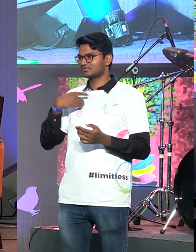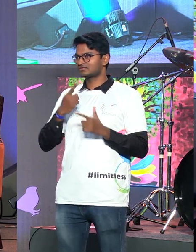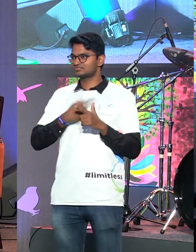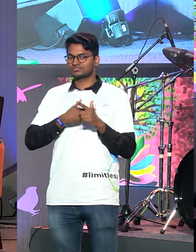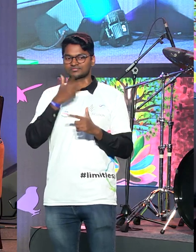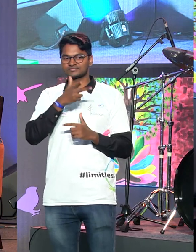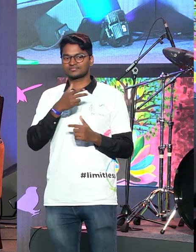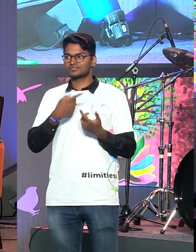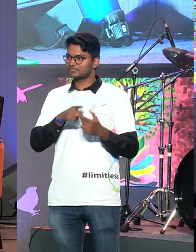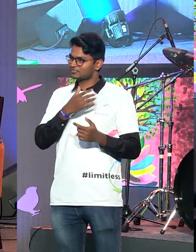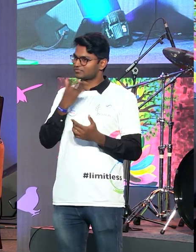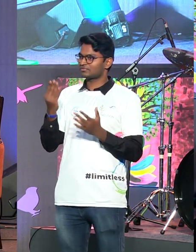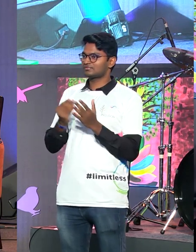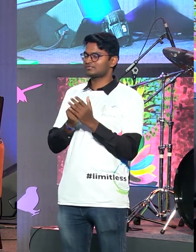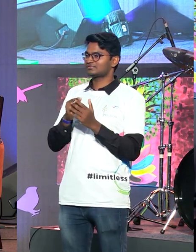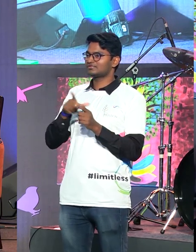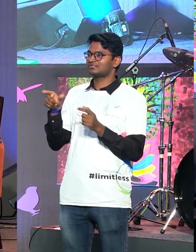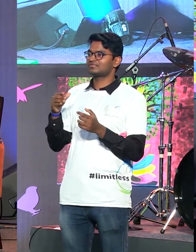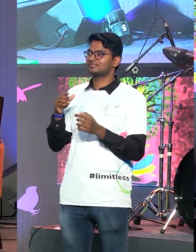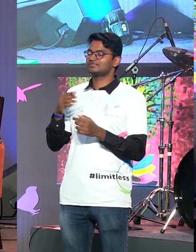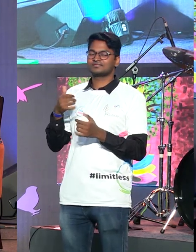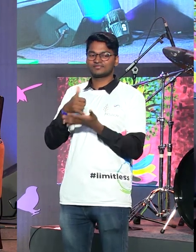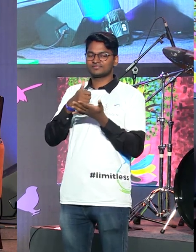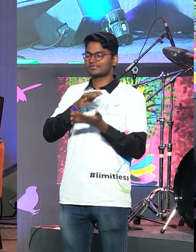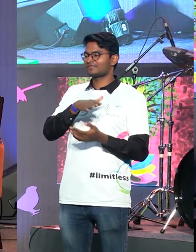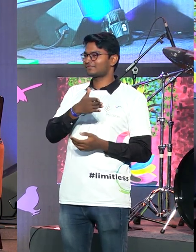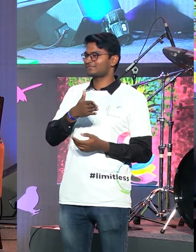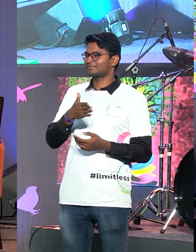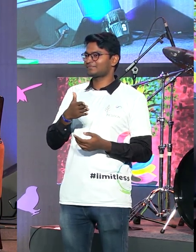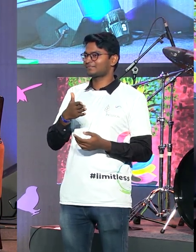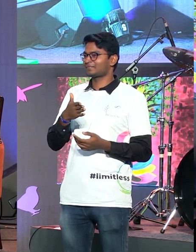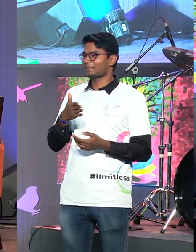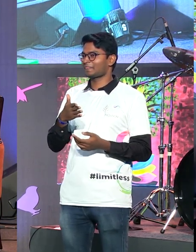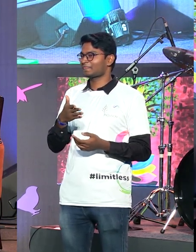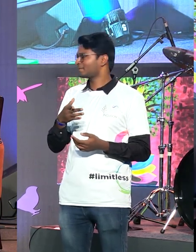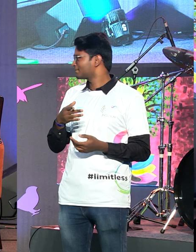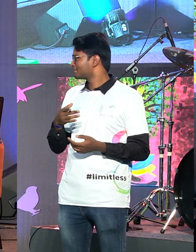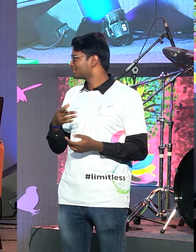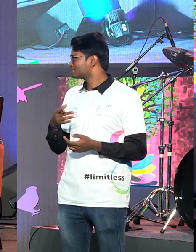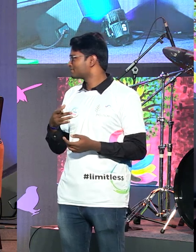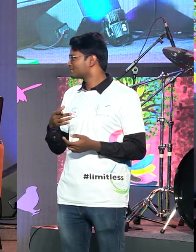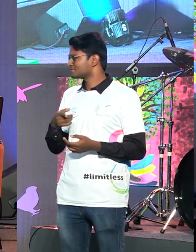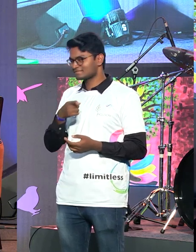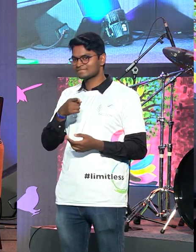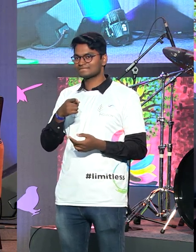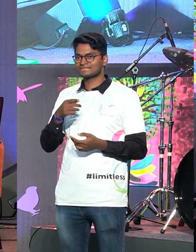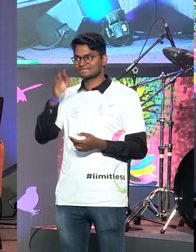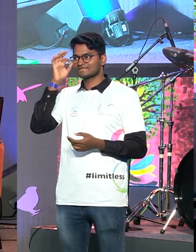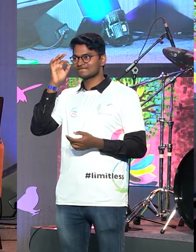question. Buddy, one, I know you. Yes. He wants to act in that film. Ah, I got Filmfare it. You want. Okay.